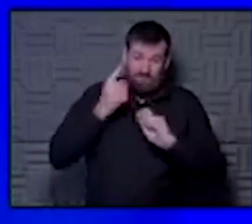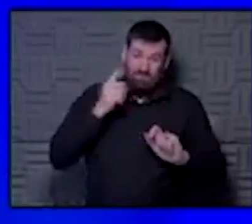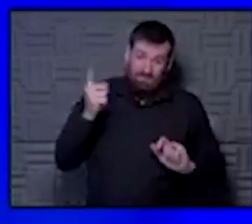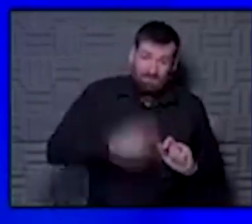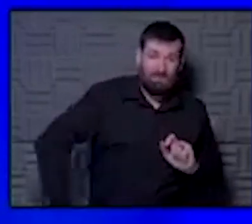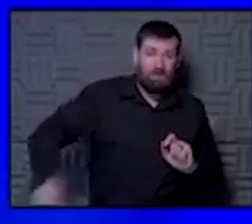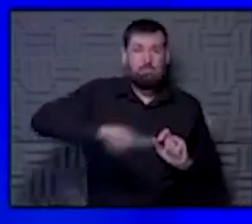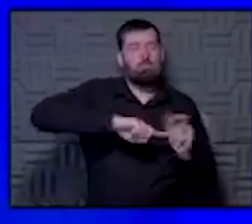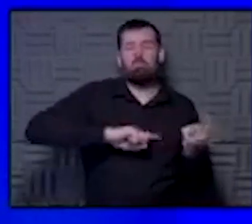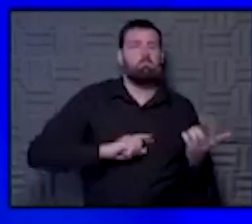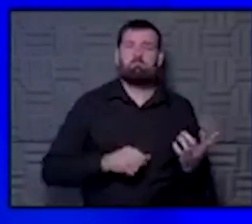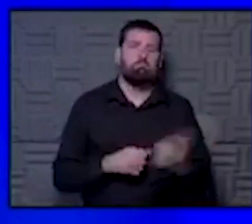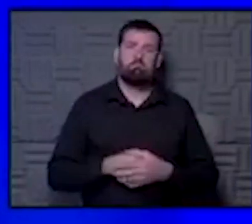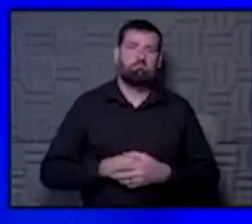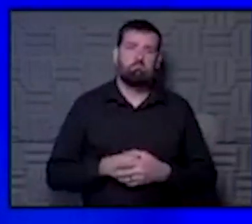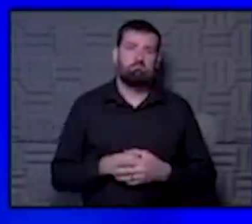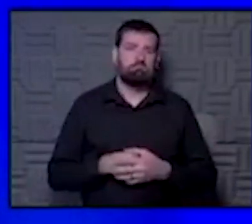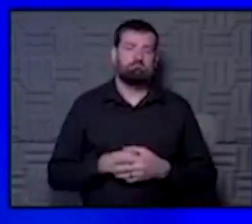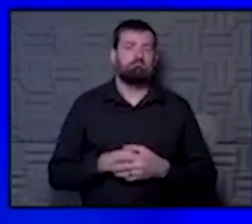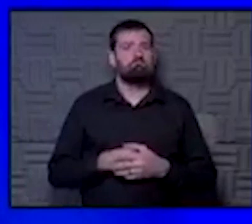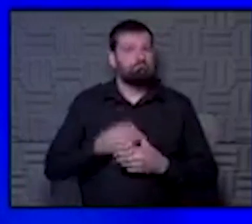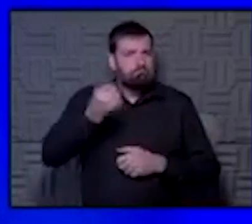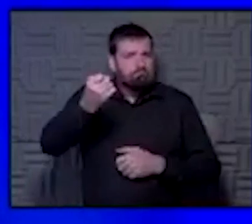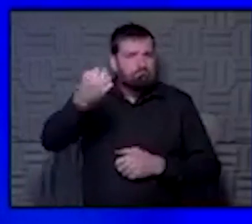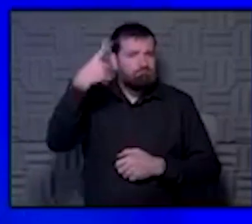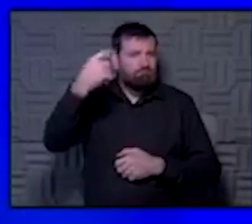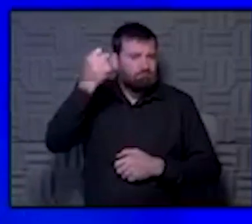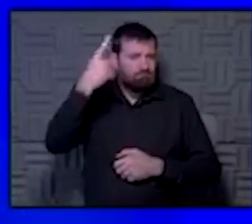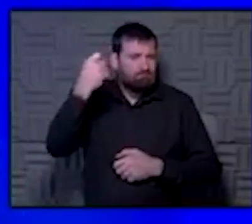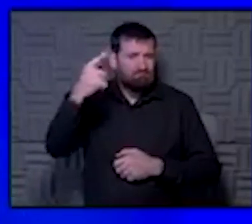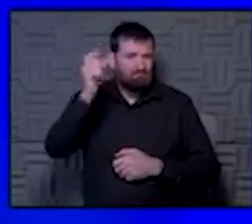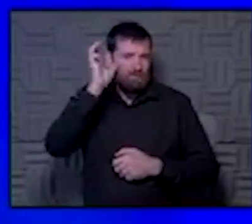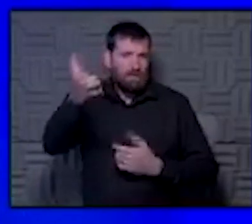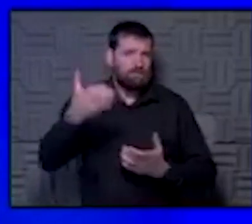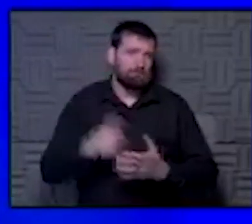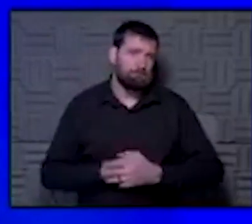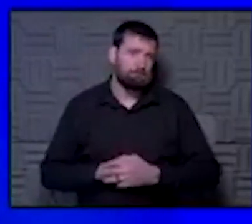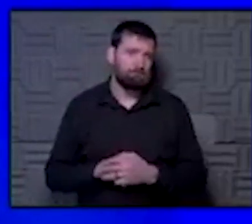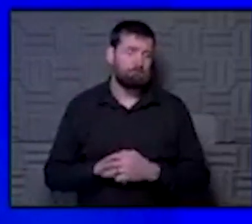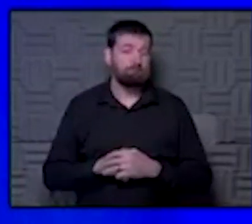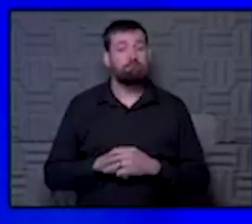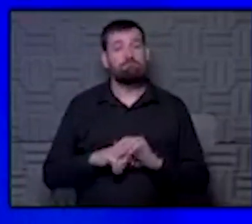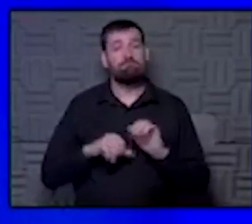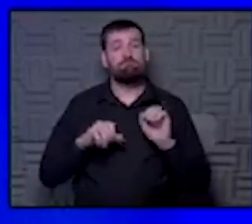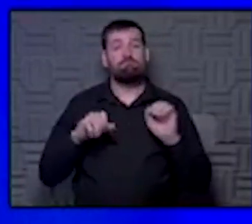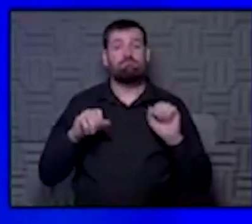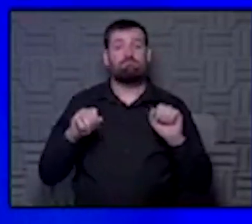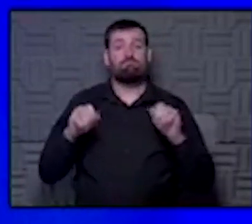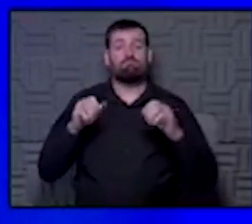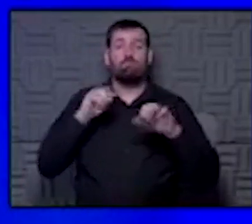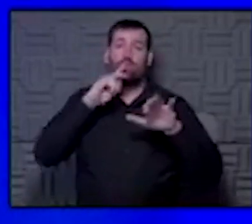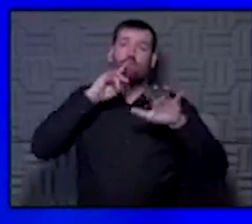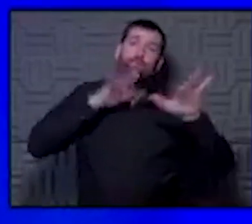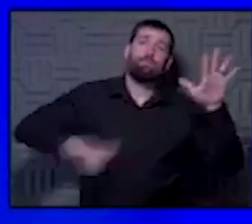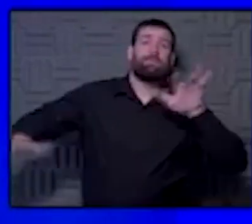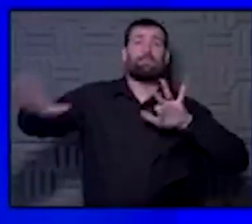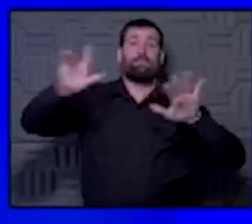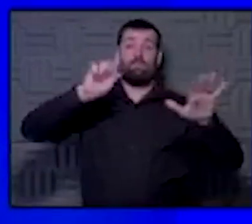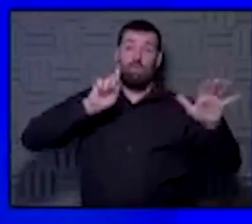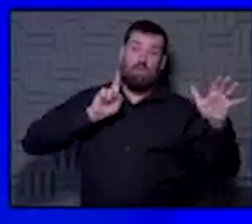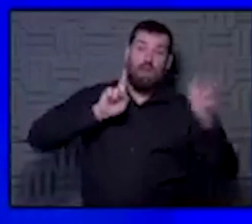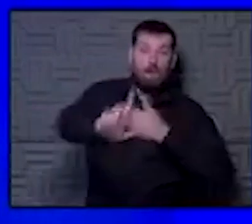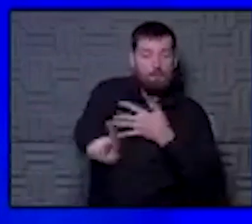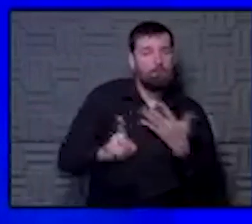than continue to just understand the concept, really. You could walk through a large breath cloud of somebody who has